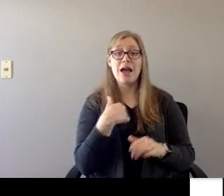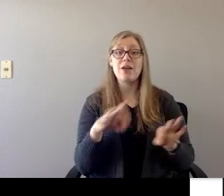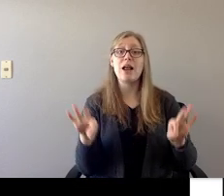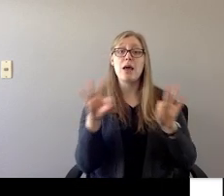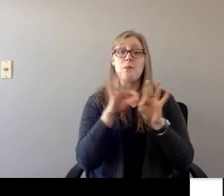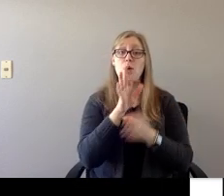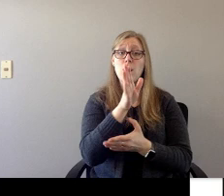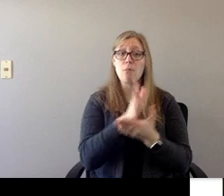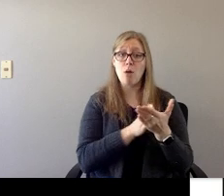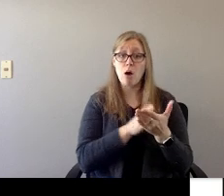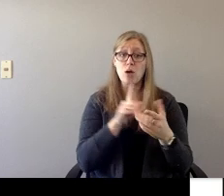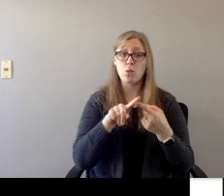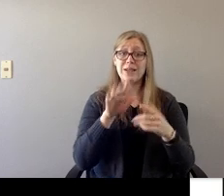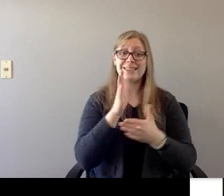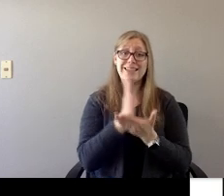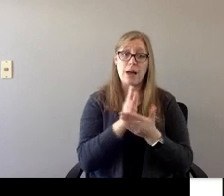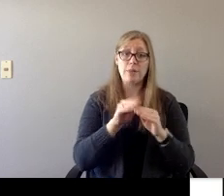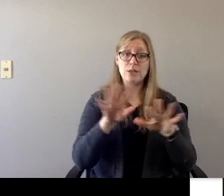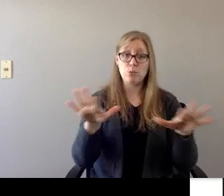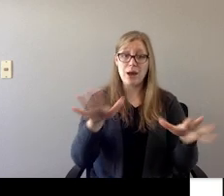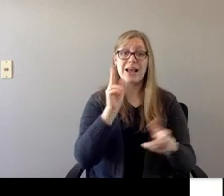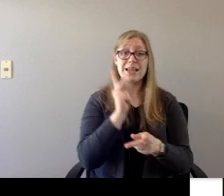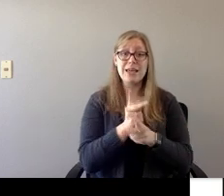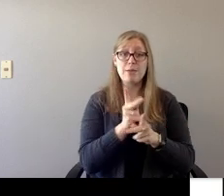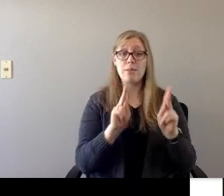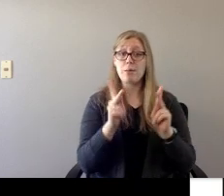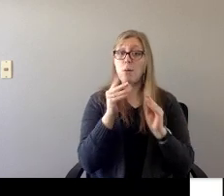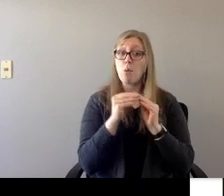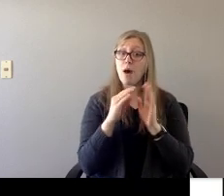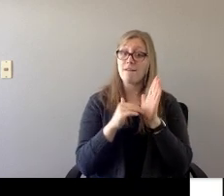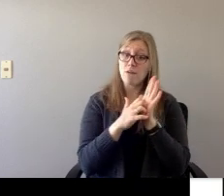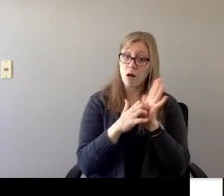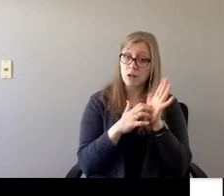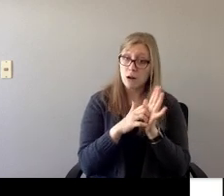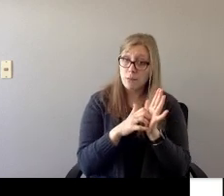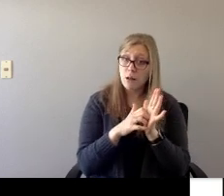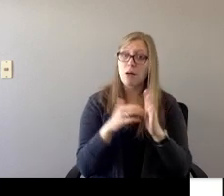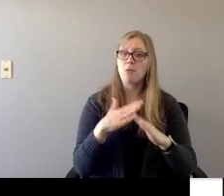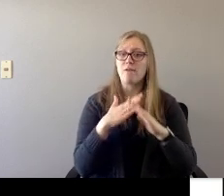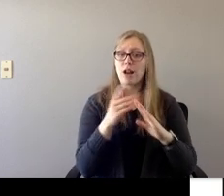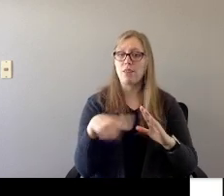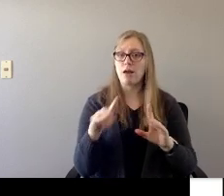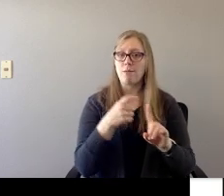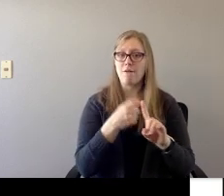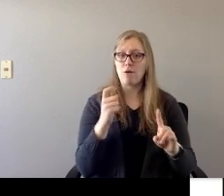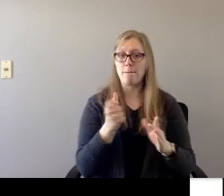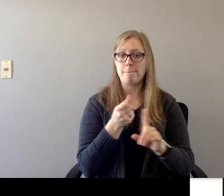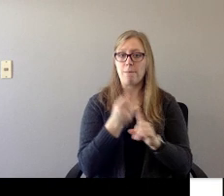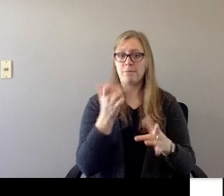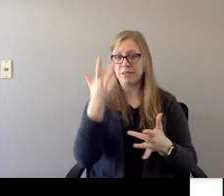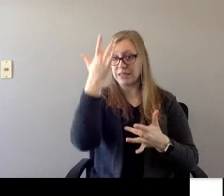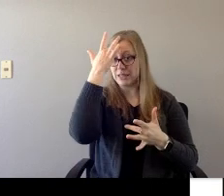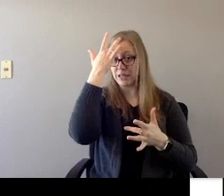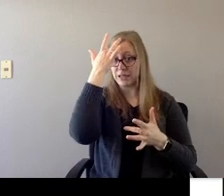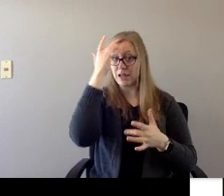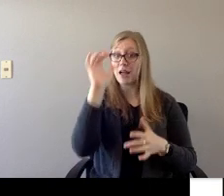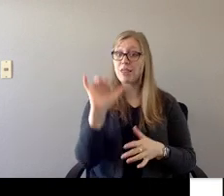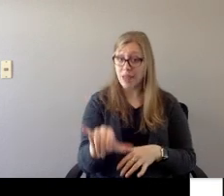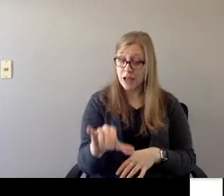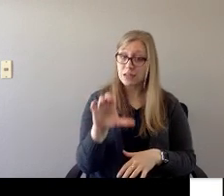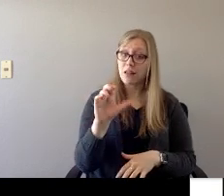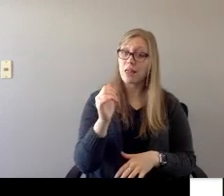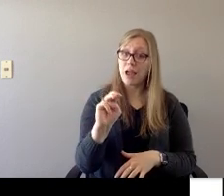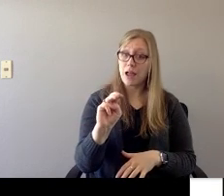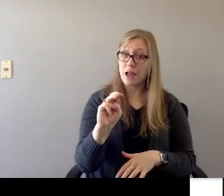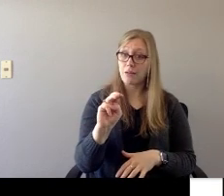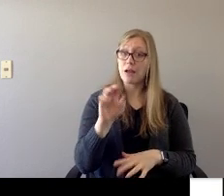important role in stopping its spread and keeping those who are most vulnerable from getting sick. That right there is a claim. It's taking a position